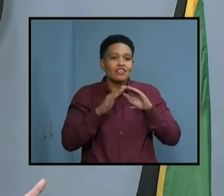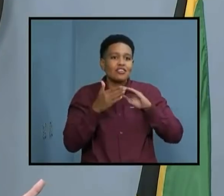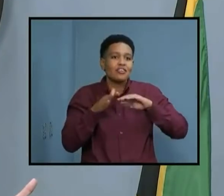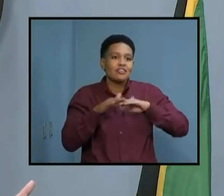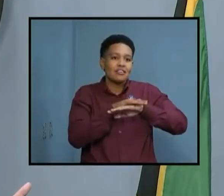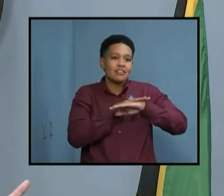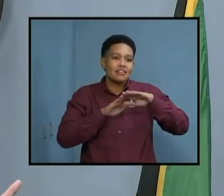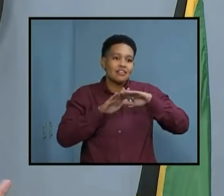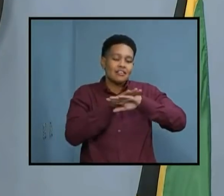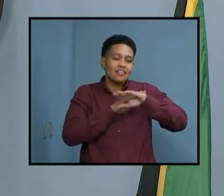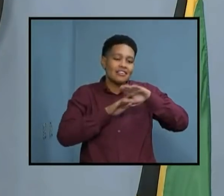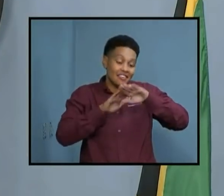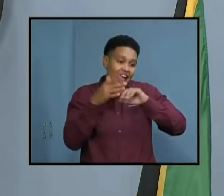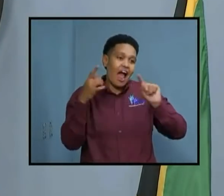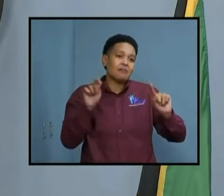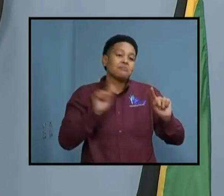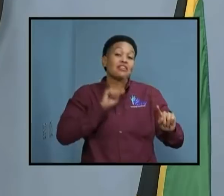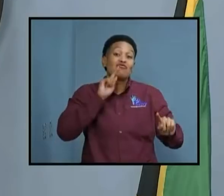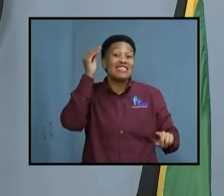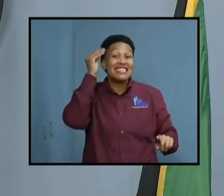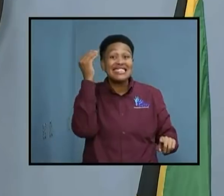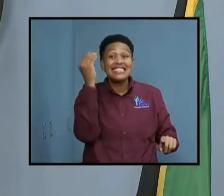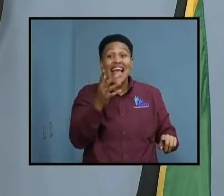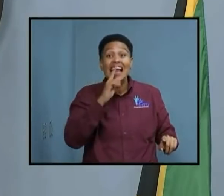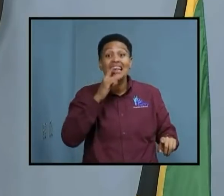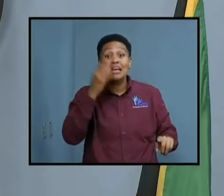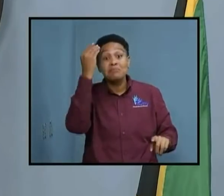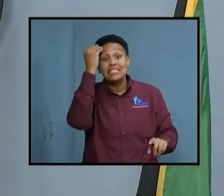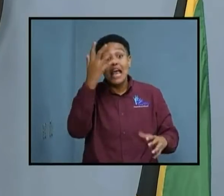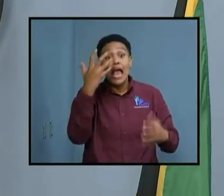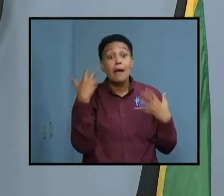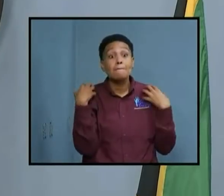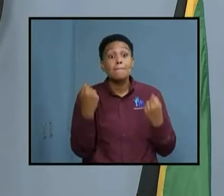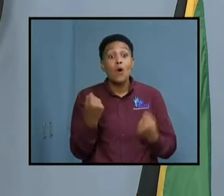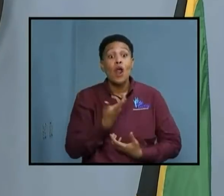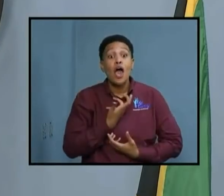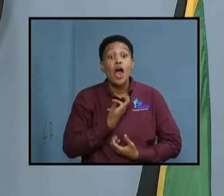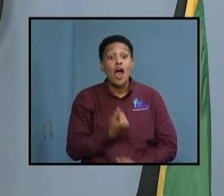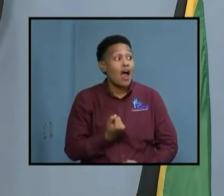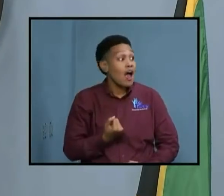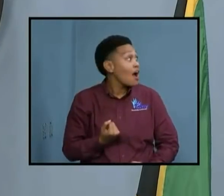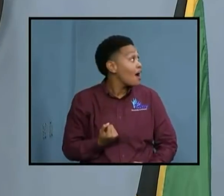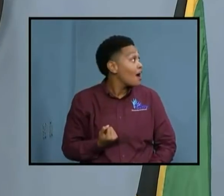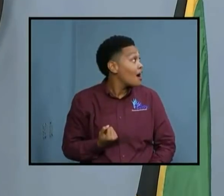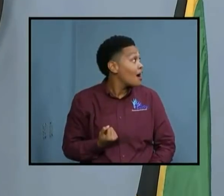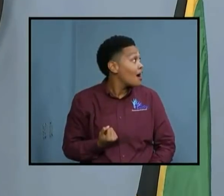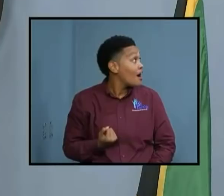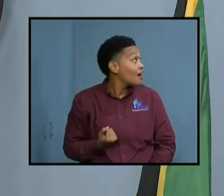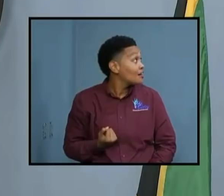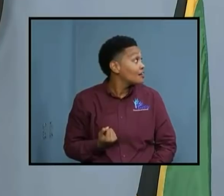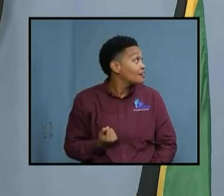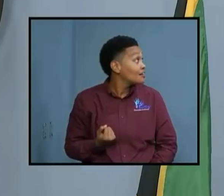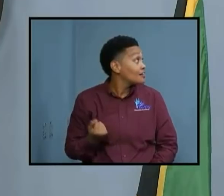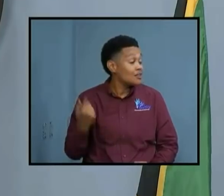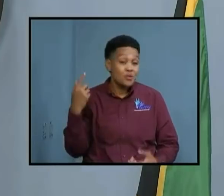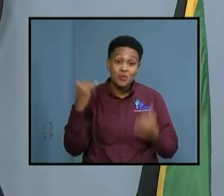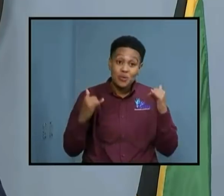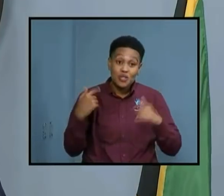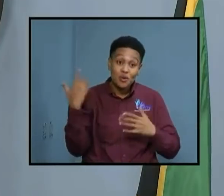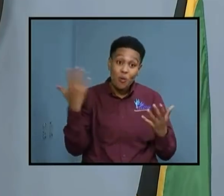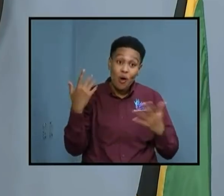country. And I'm saying it, and I'm saying it boldly and confidently, because that is what, which is